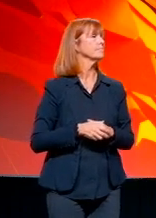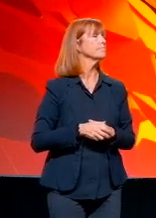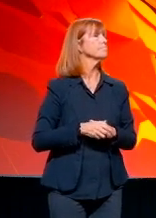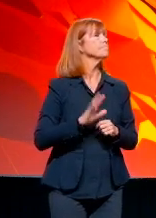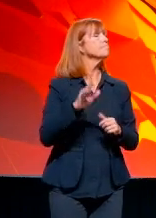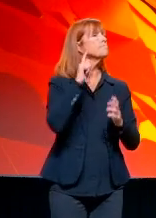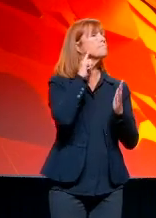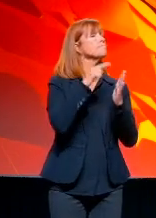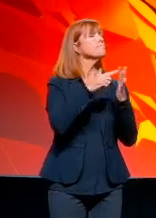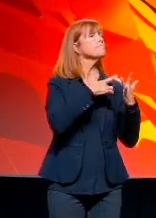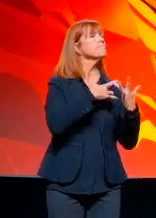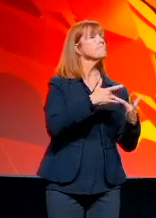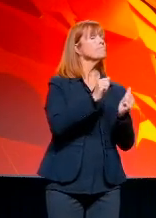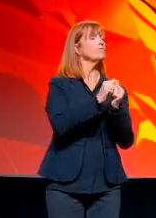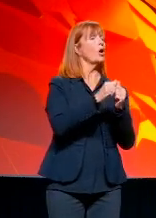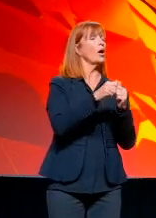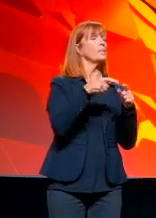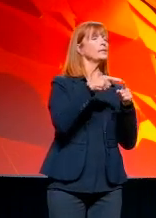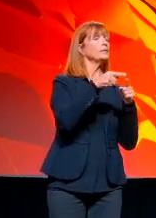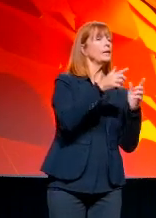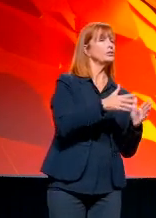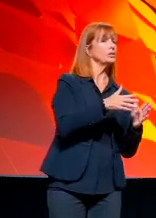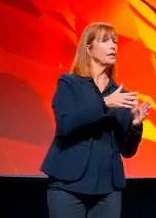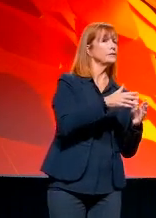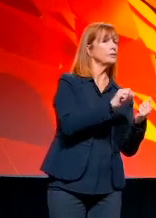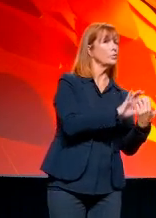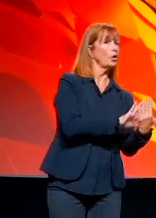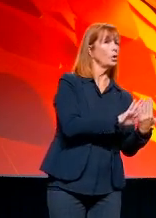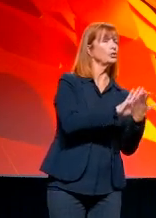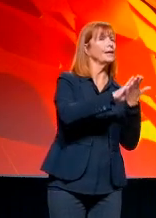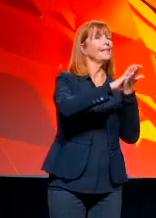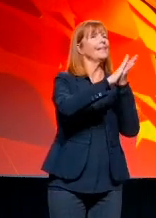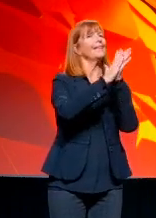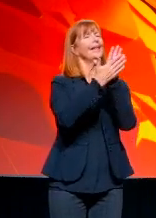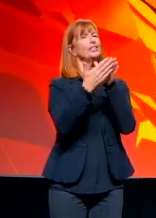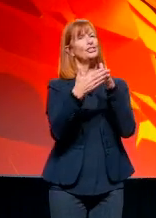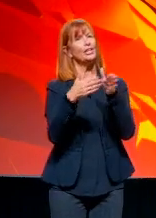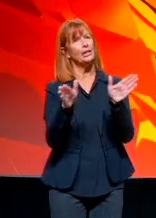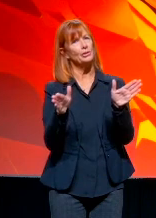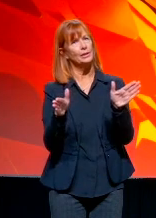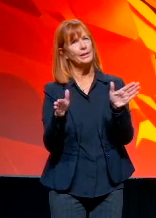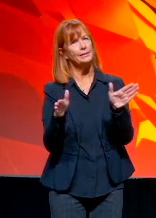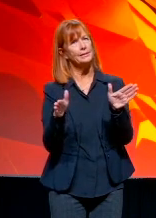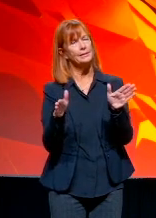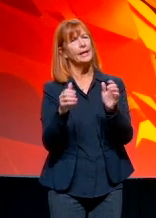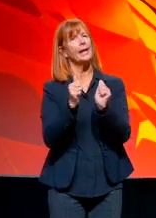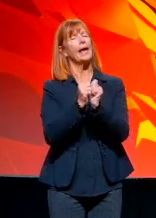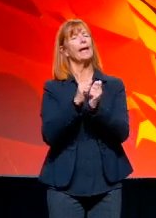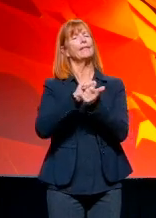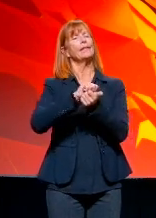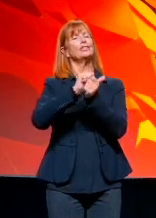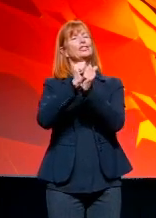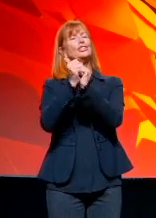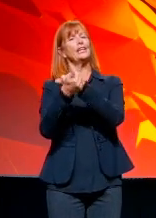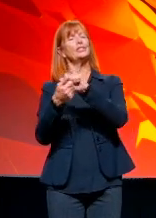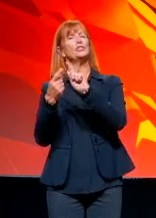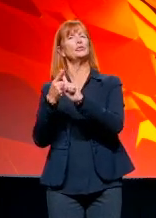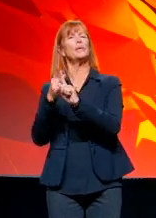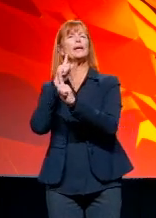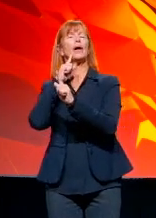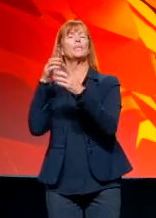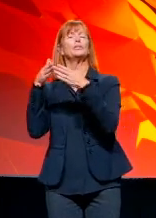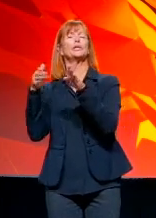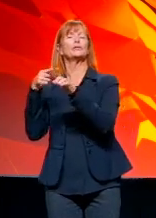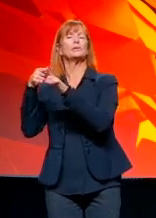from a specialist to a generalist approach, and then specializing this generalist to be a better specialist that reflects